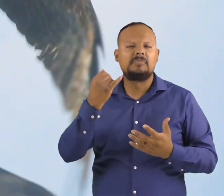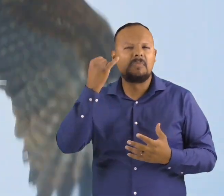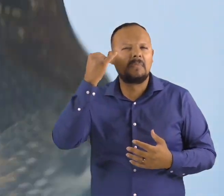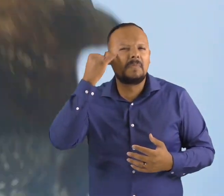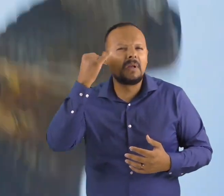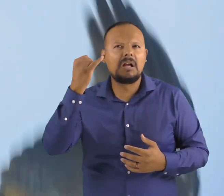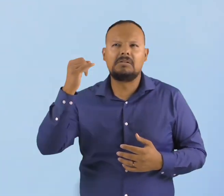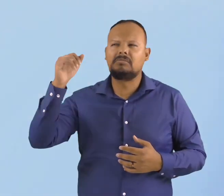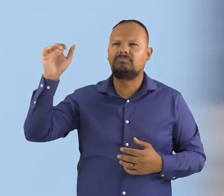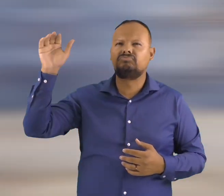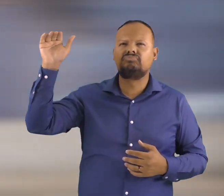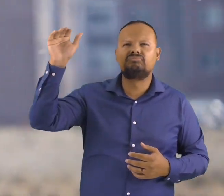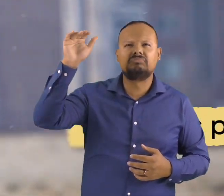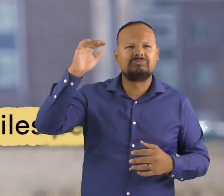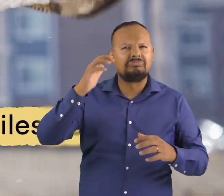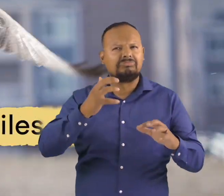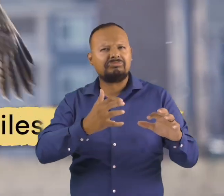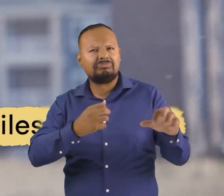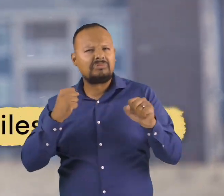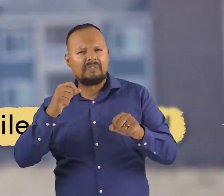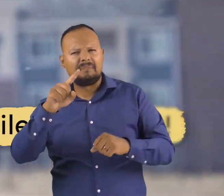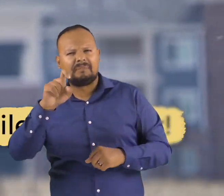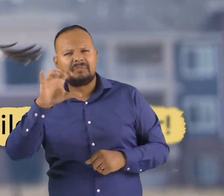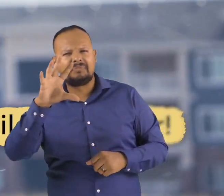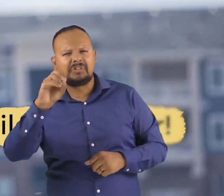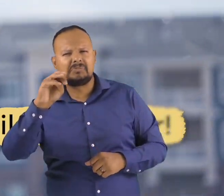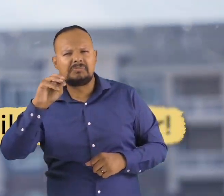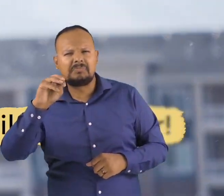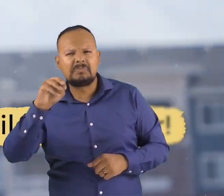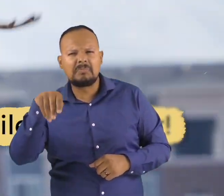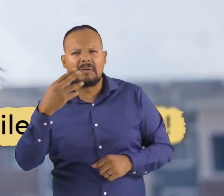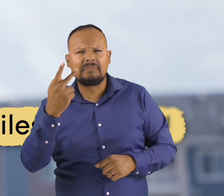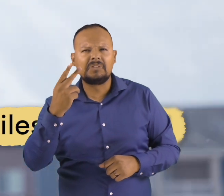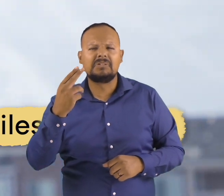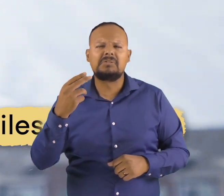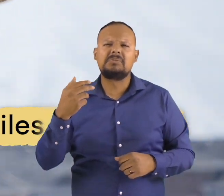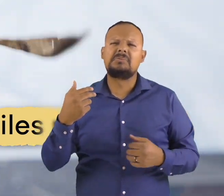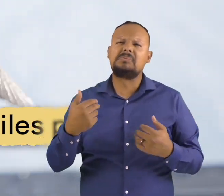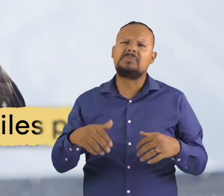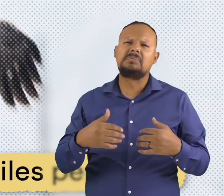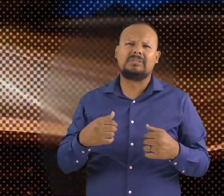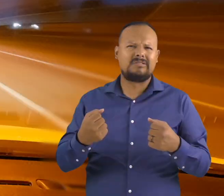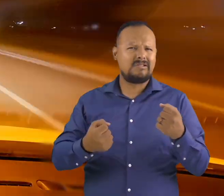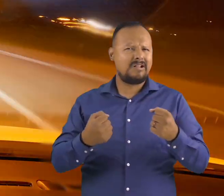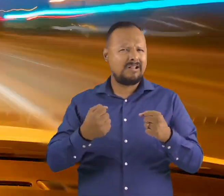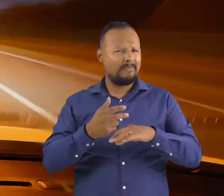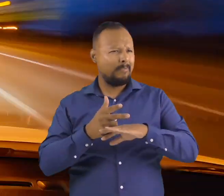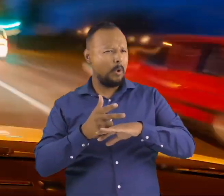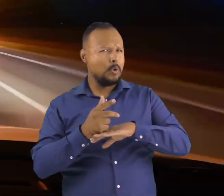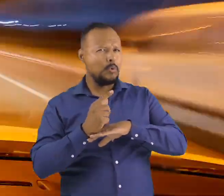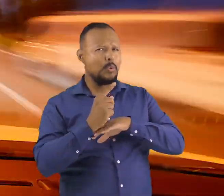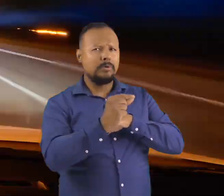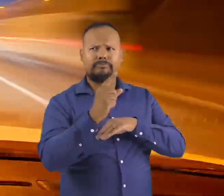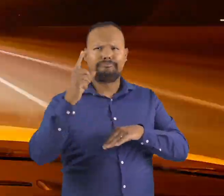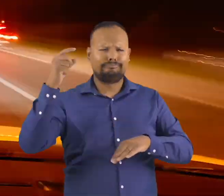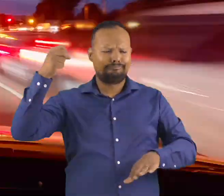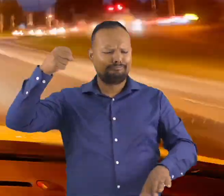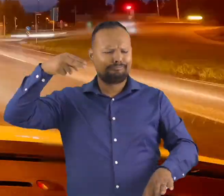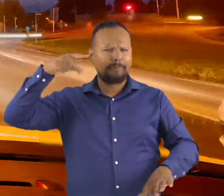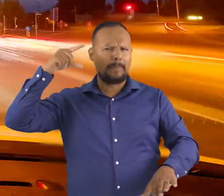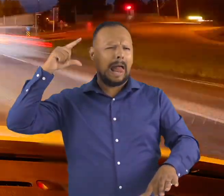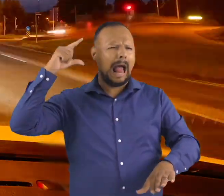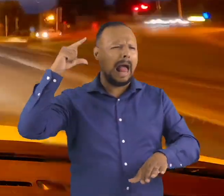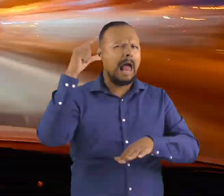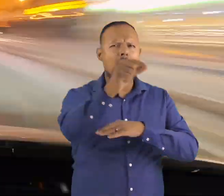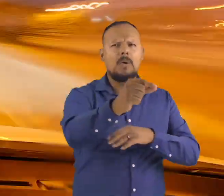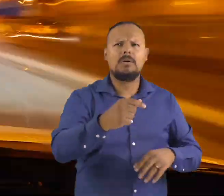Can you imagine flying through the air at 150 miles per hour? That's faster than a speeding